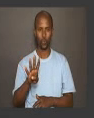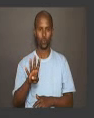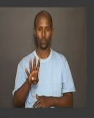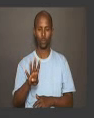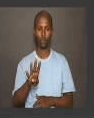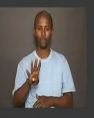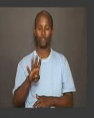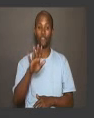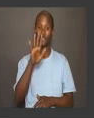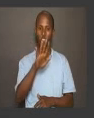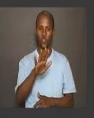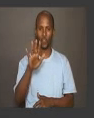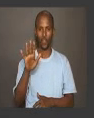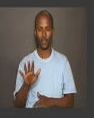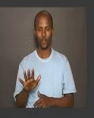34,